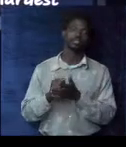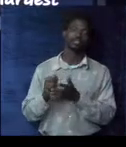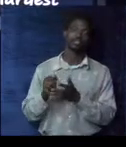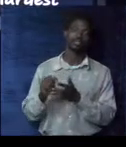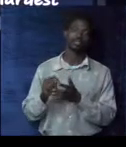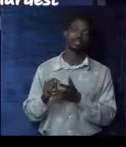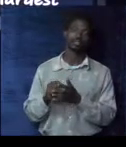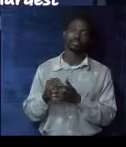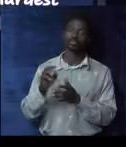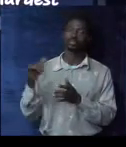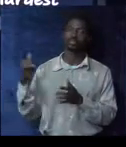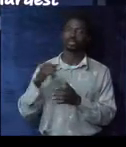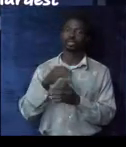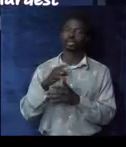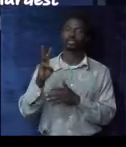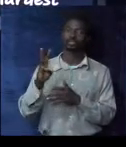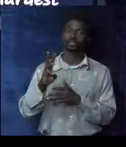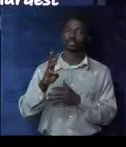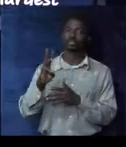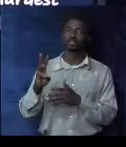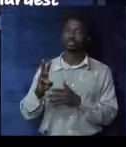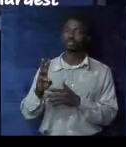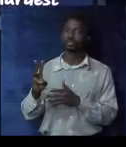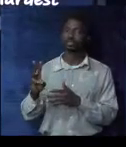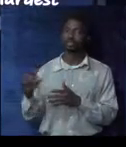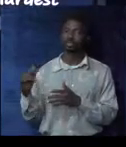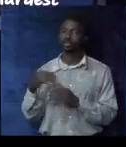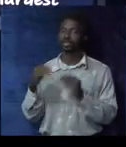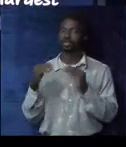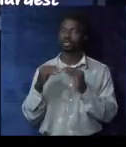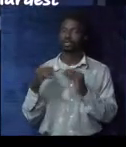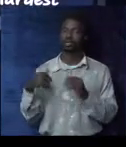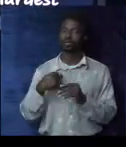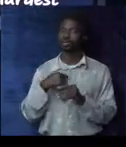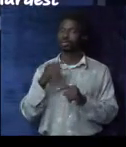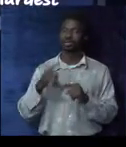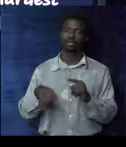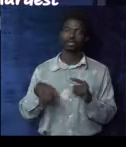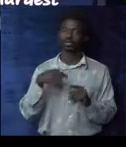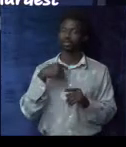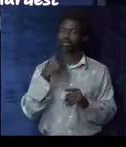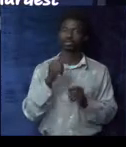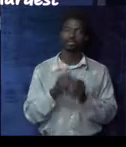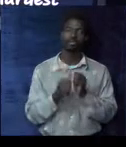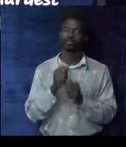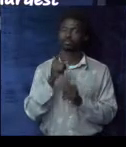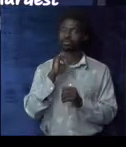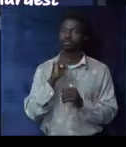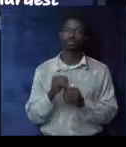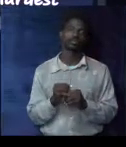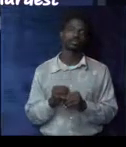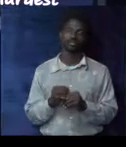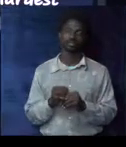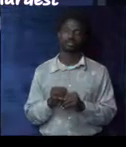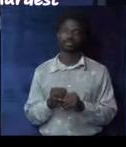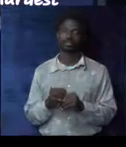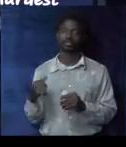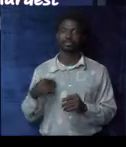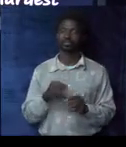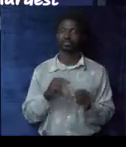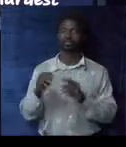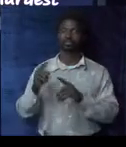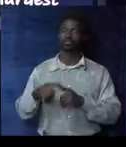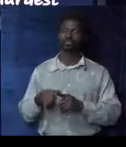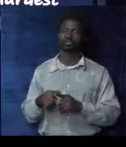So, but they are 6666. They are equal here, so we can't tell which one is the smallest from this place value. So we'll move on to the